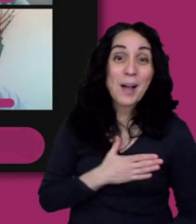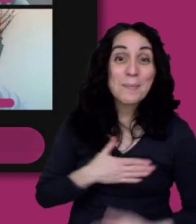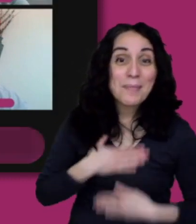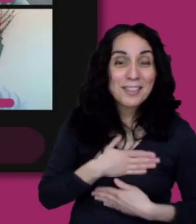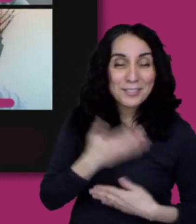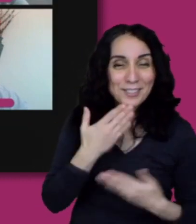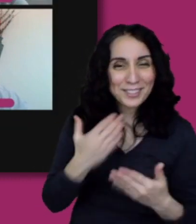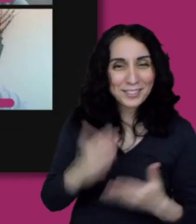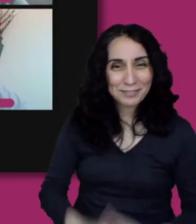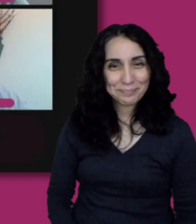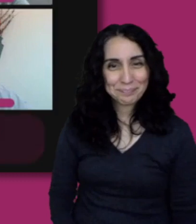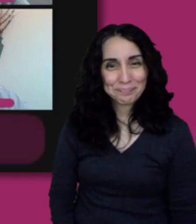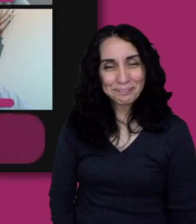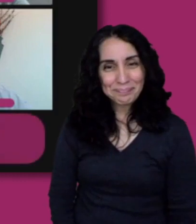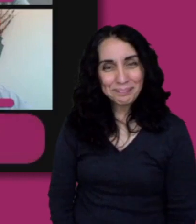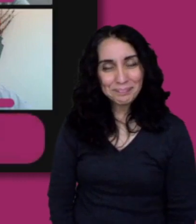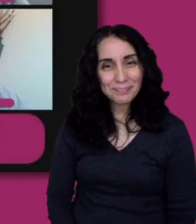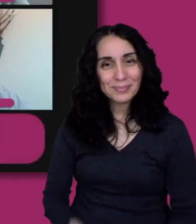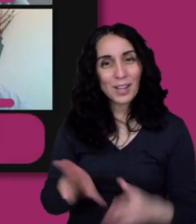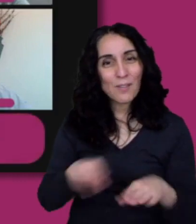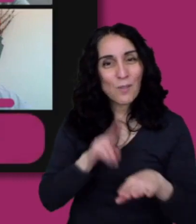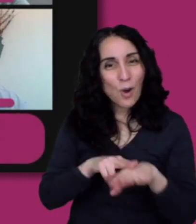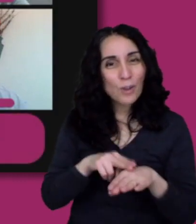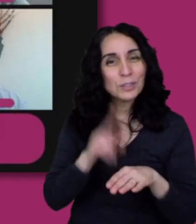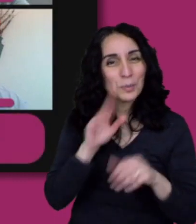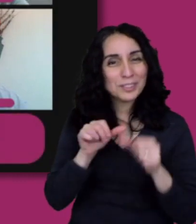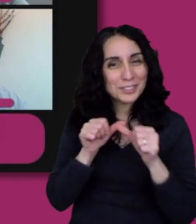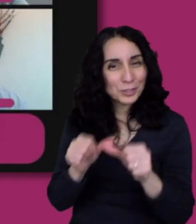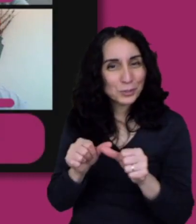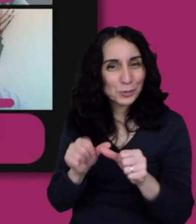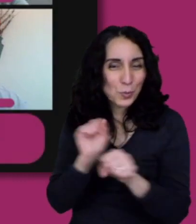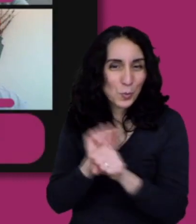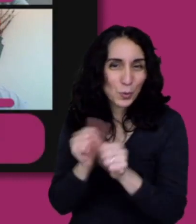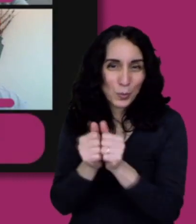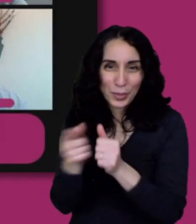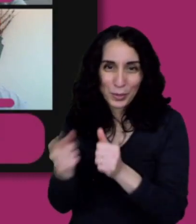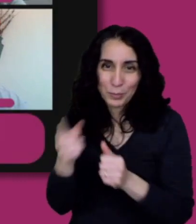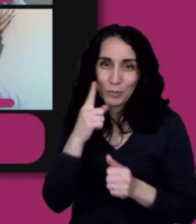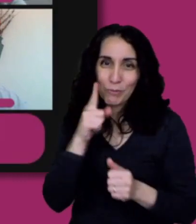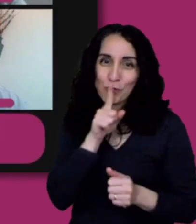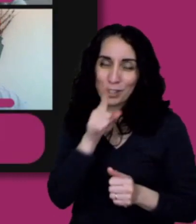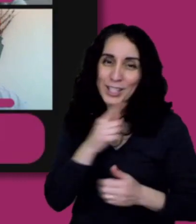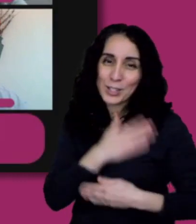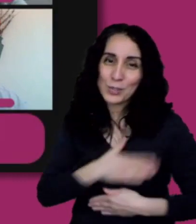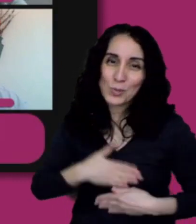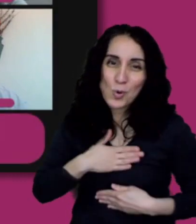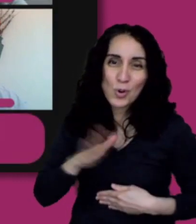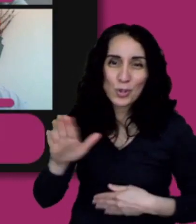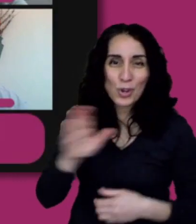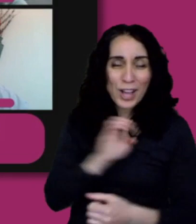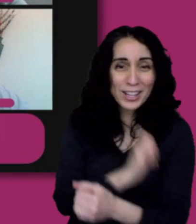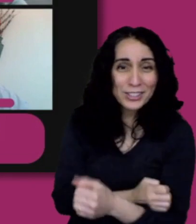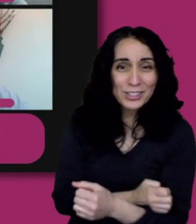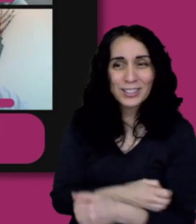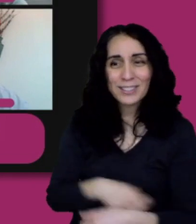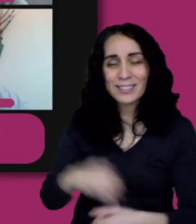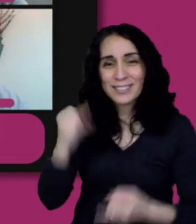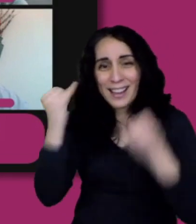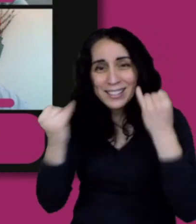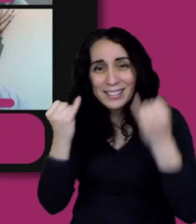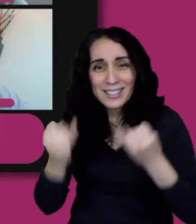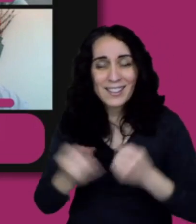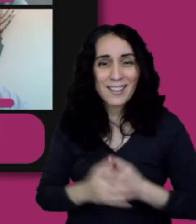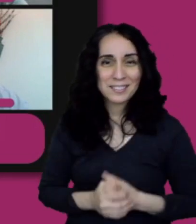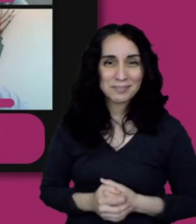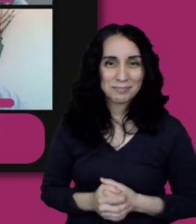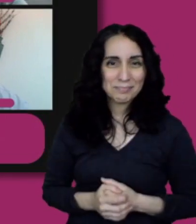Our pleasure. Thank you. Thank you. And we will, of course, be continuing to work with you all, because we really enjoy the energy that you bring to